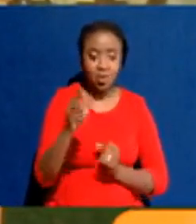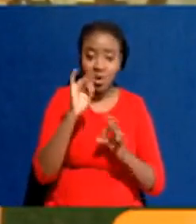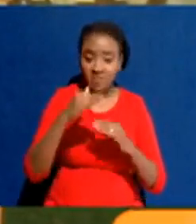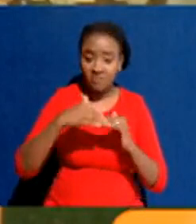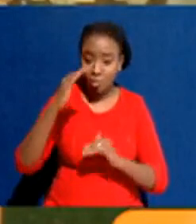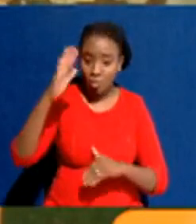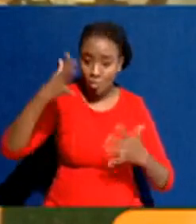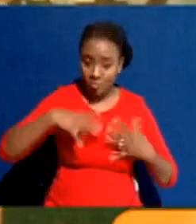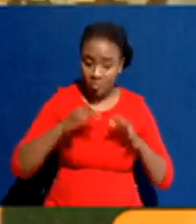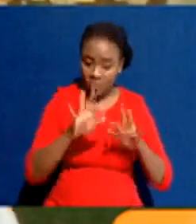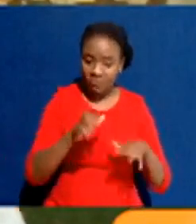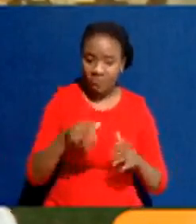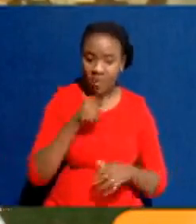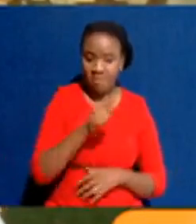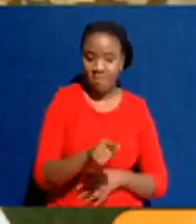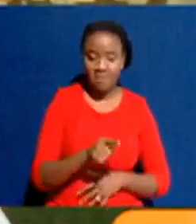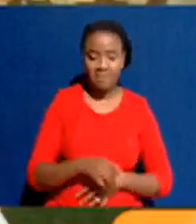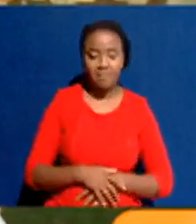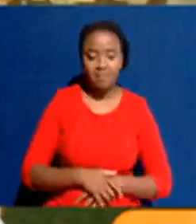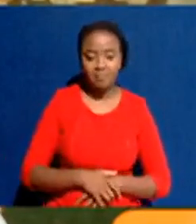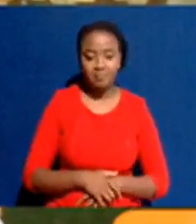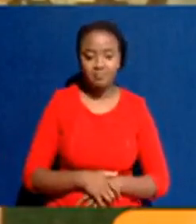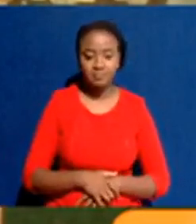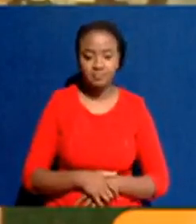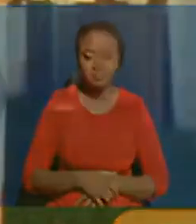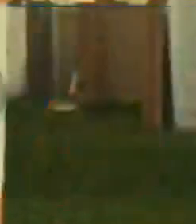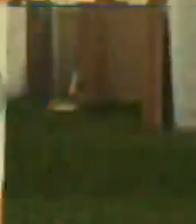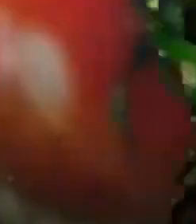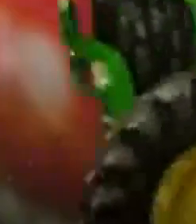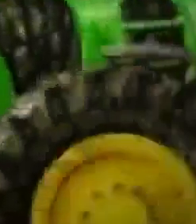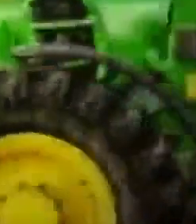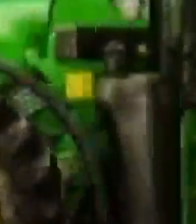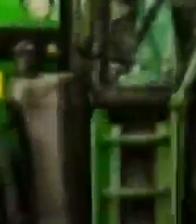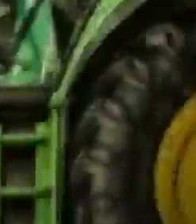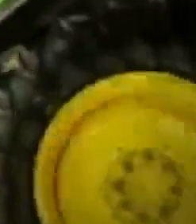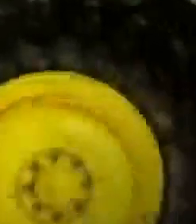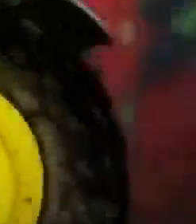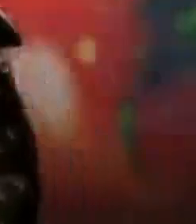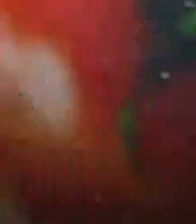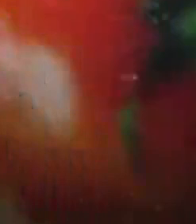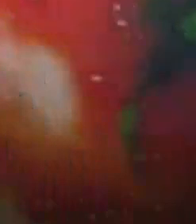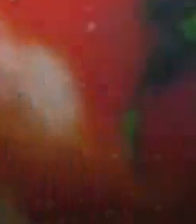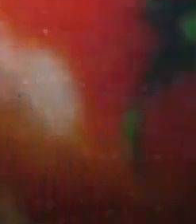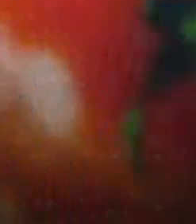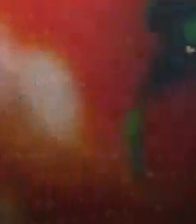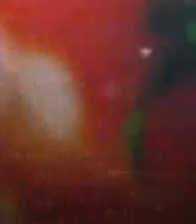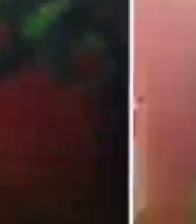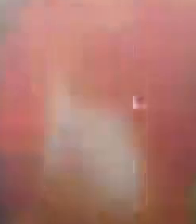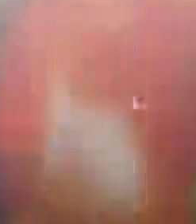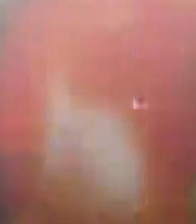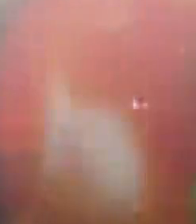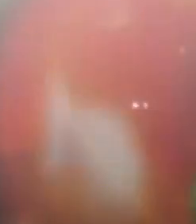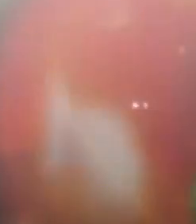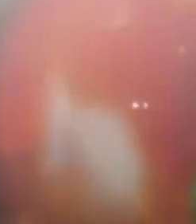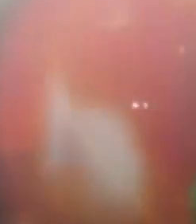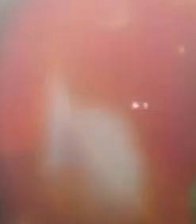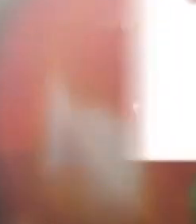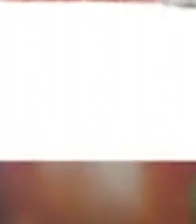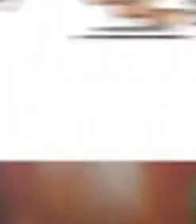fray. Dennis Otieno, Smart Farm. Smart Farm, brought to you by